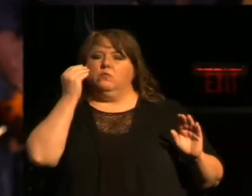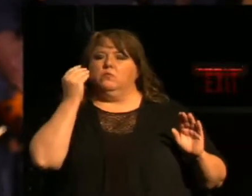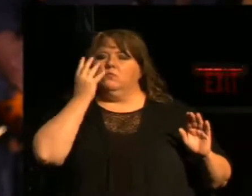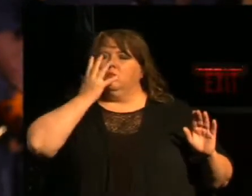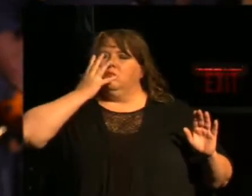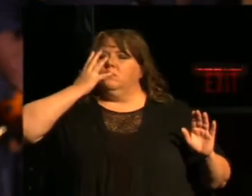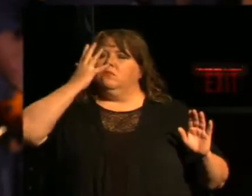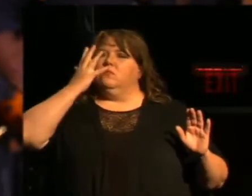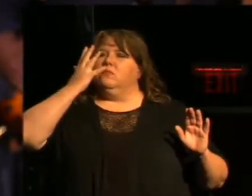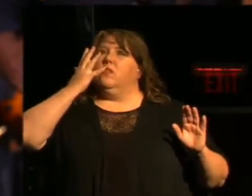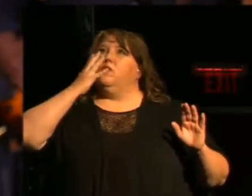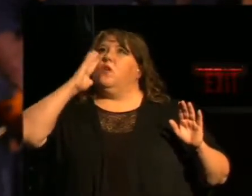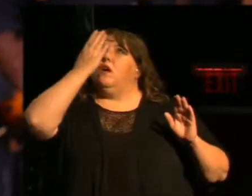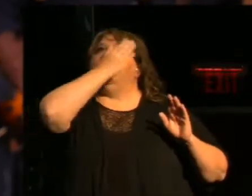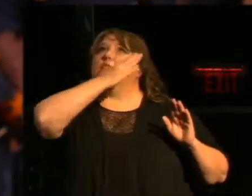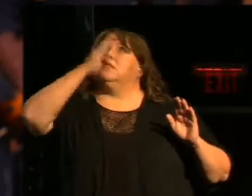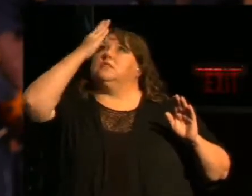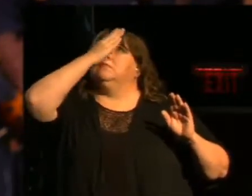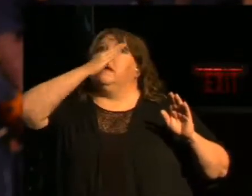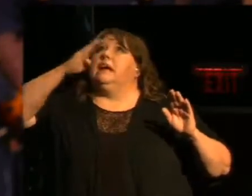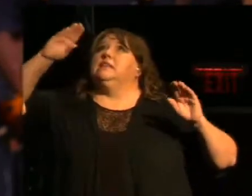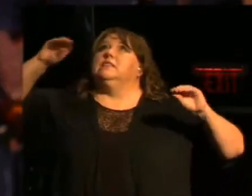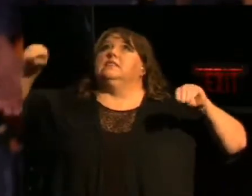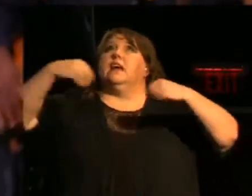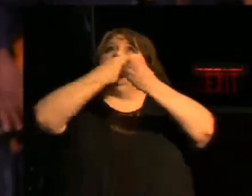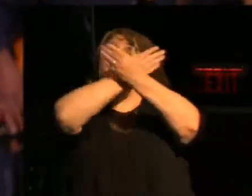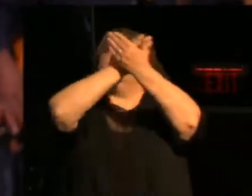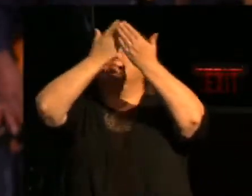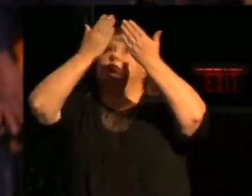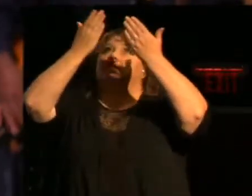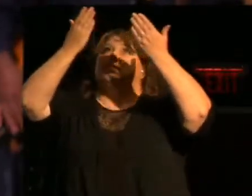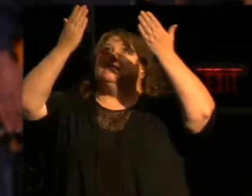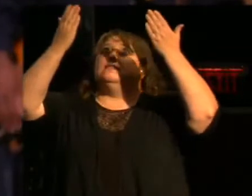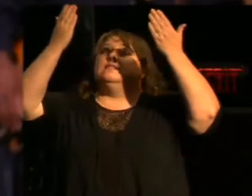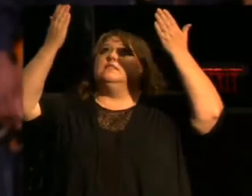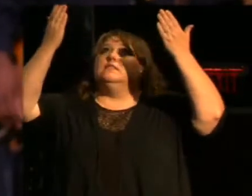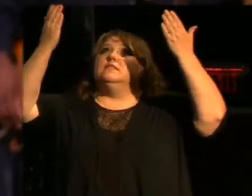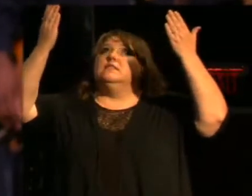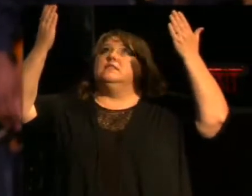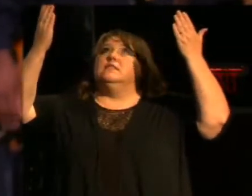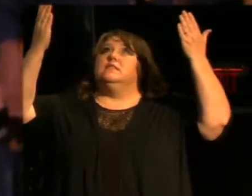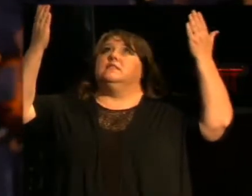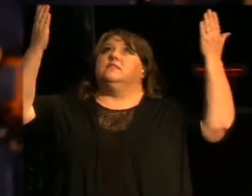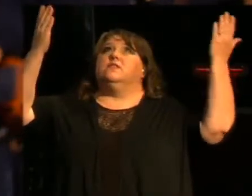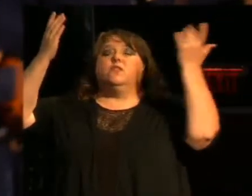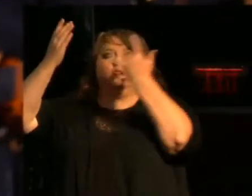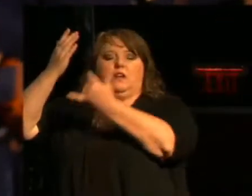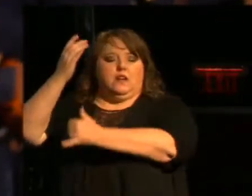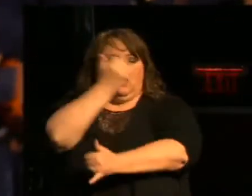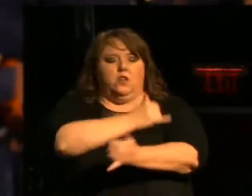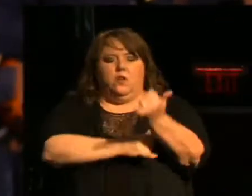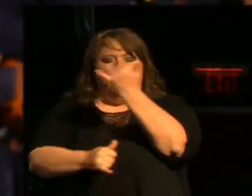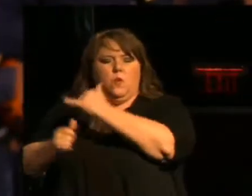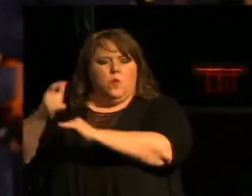Yes, striving alone, to face temptation so.